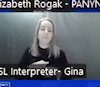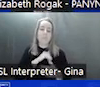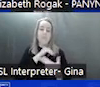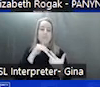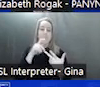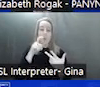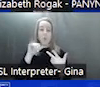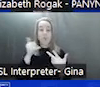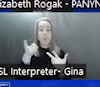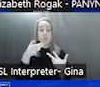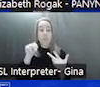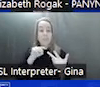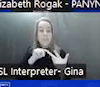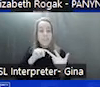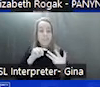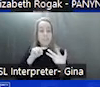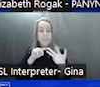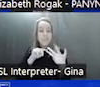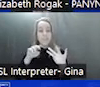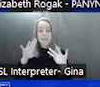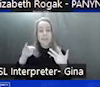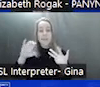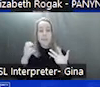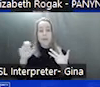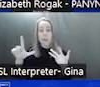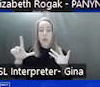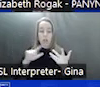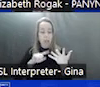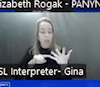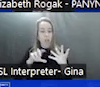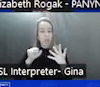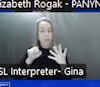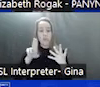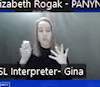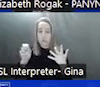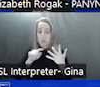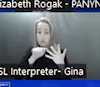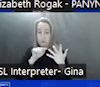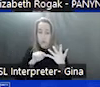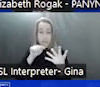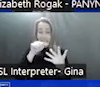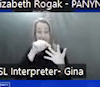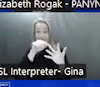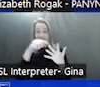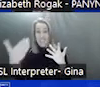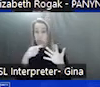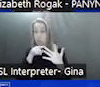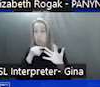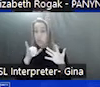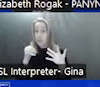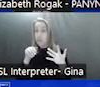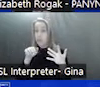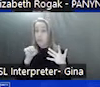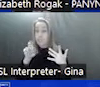will be Jason Anthony, followed by Michael Hirachi, followed by Sue Marks. So is Jason Anthony with us?